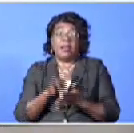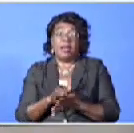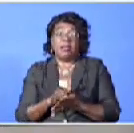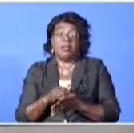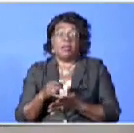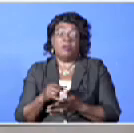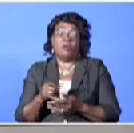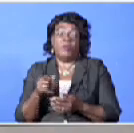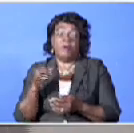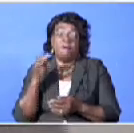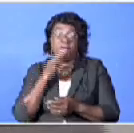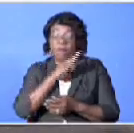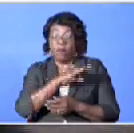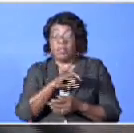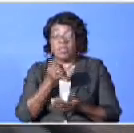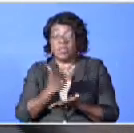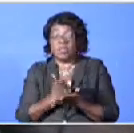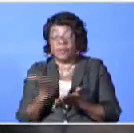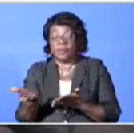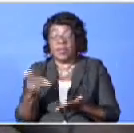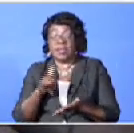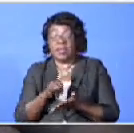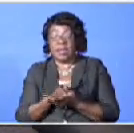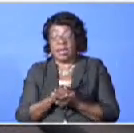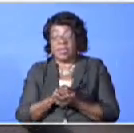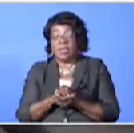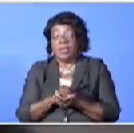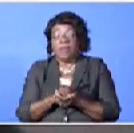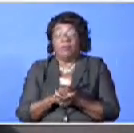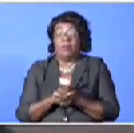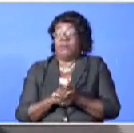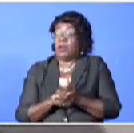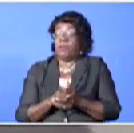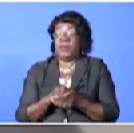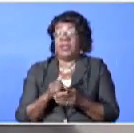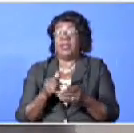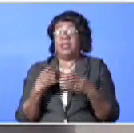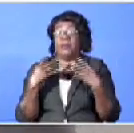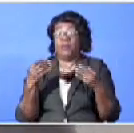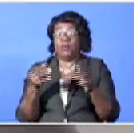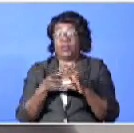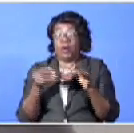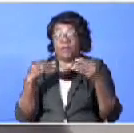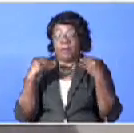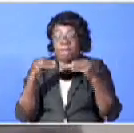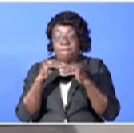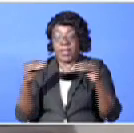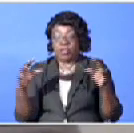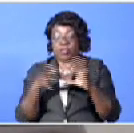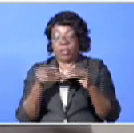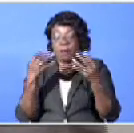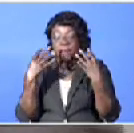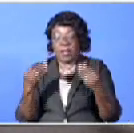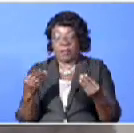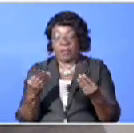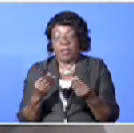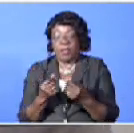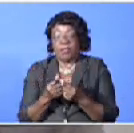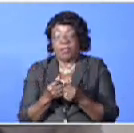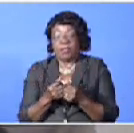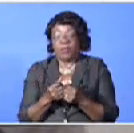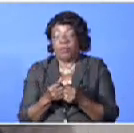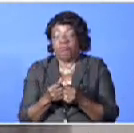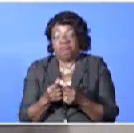and it is certainly not something that is consistent with the approach of the Ministry of Health. So I'm flabbergasted by